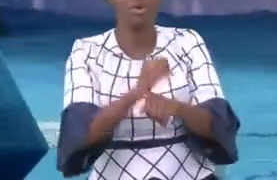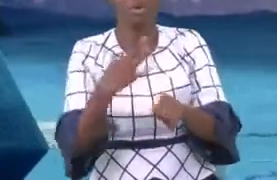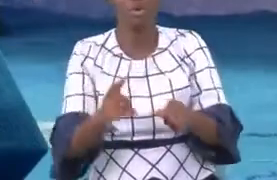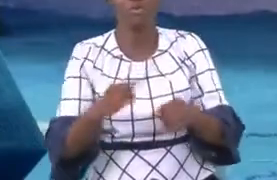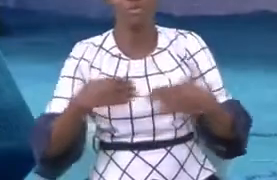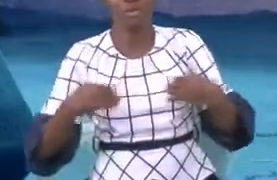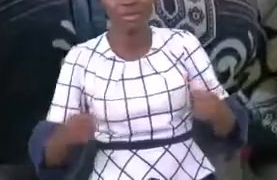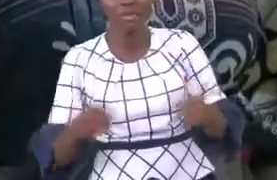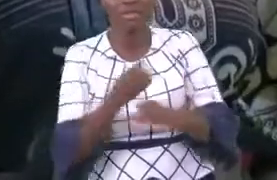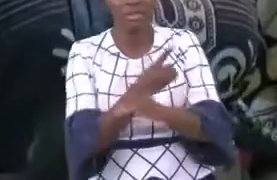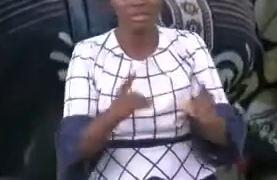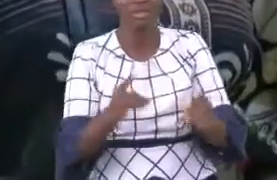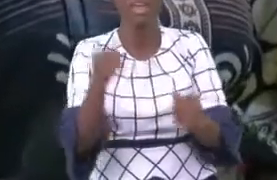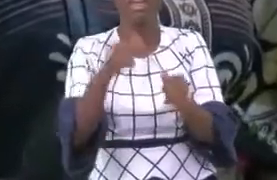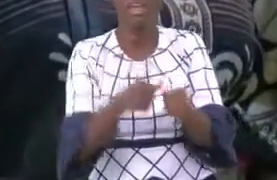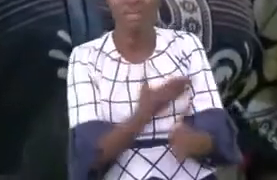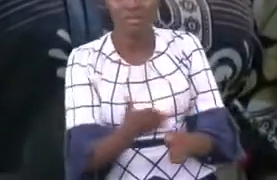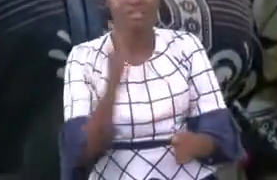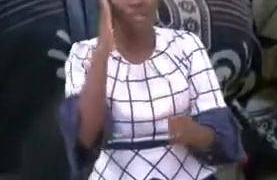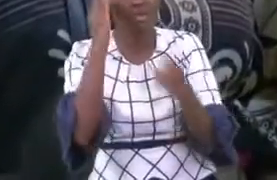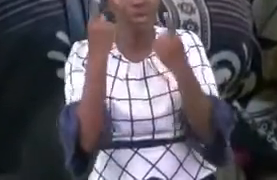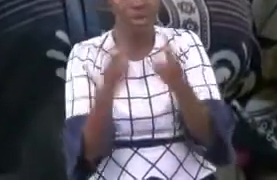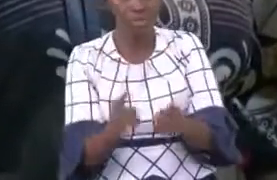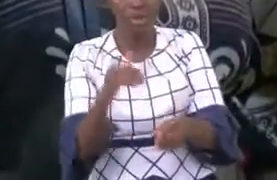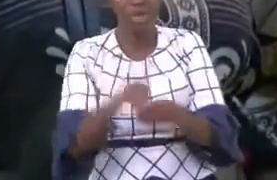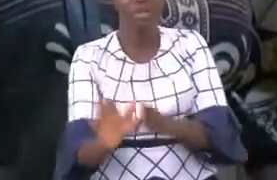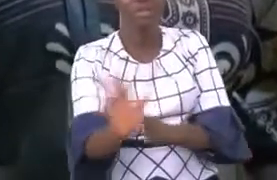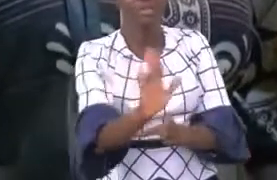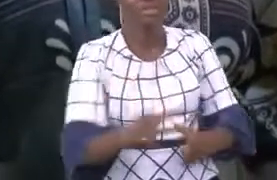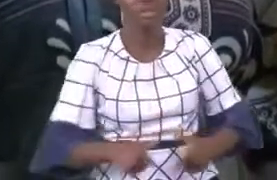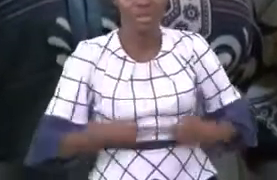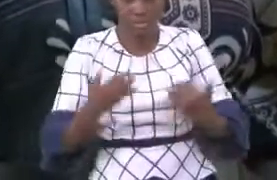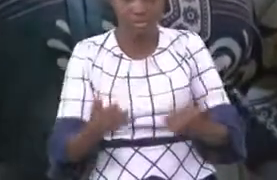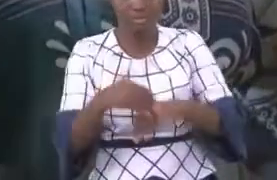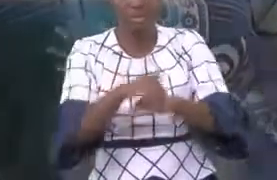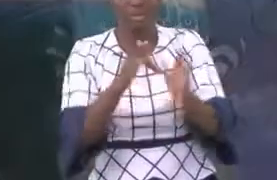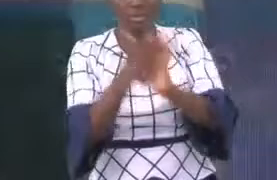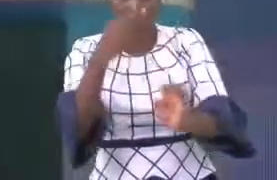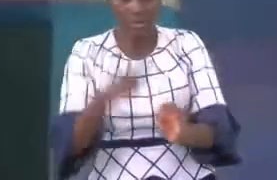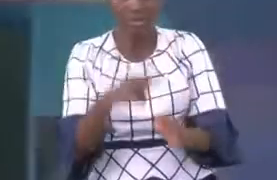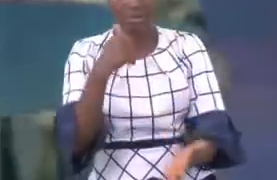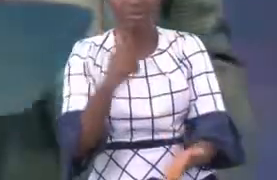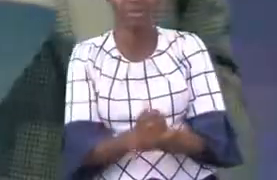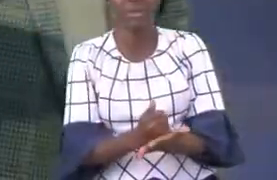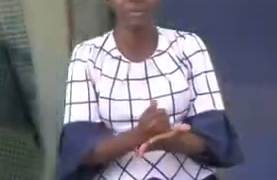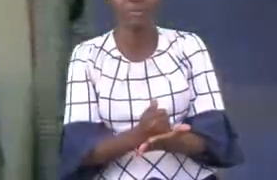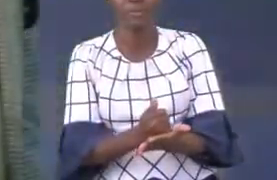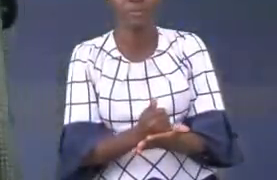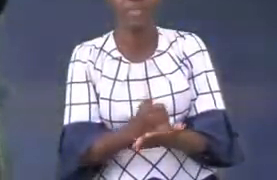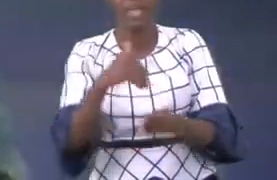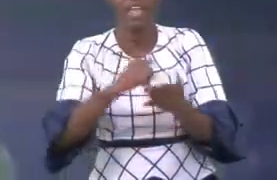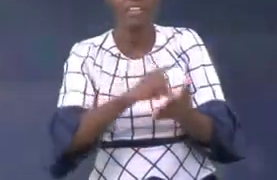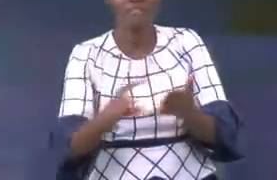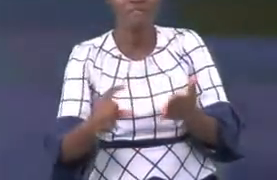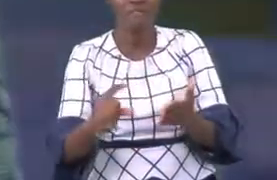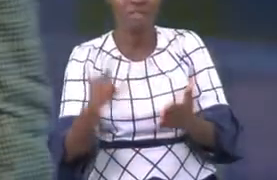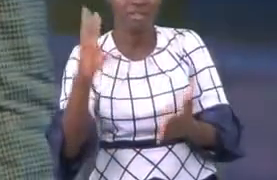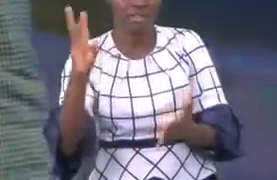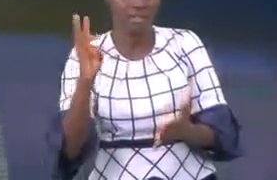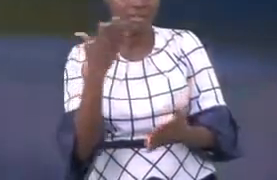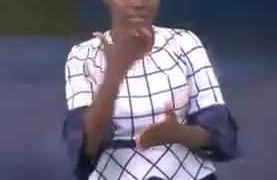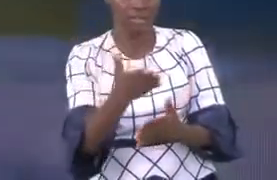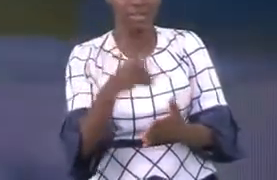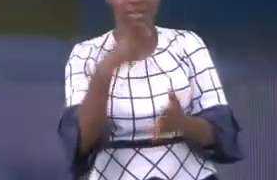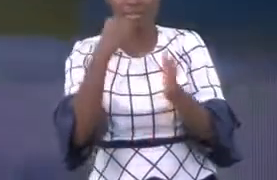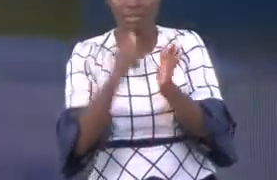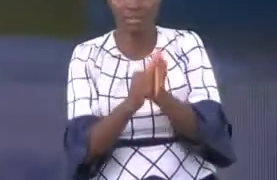in Jesus' name. Look at verse 6 there. In verse 6, it says, behold, I